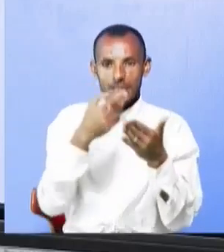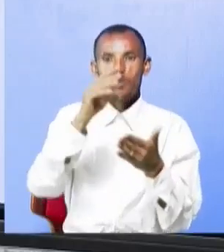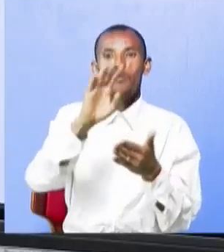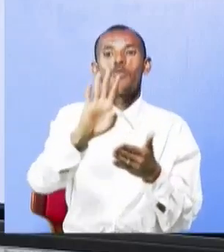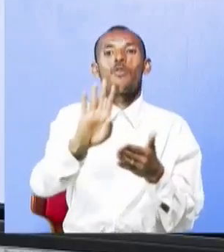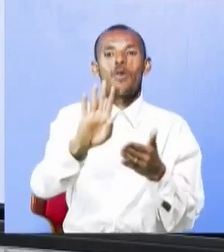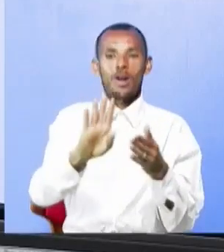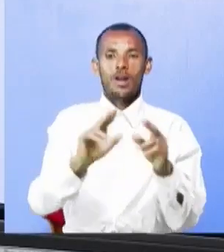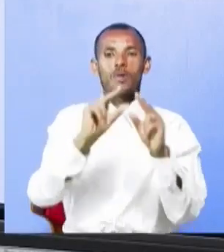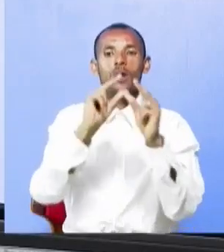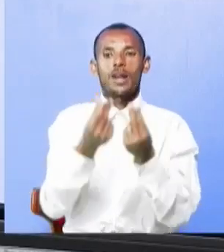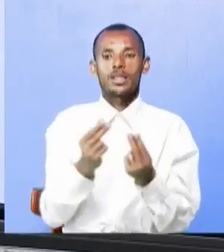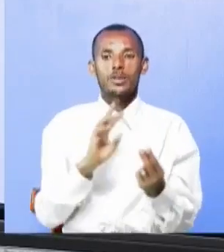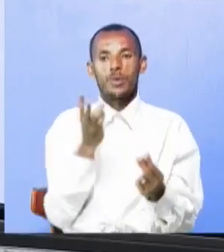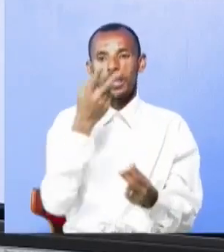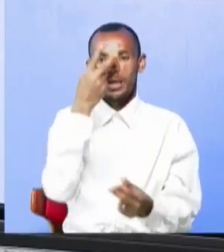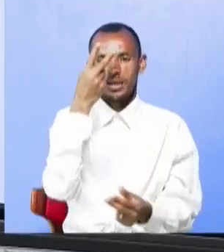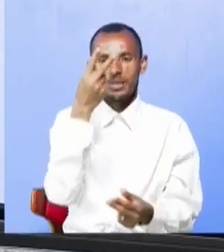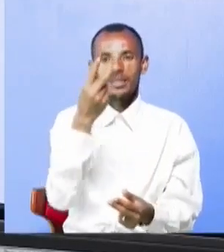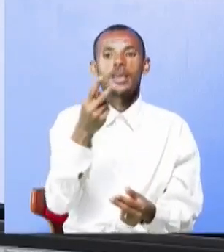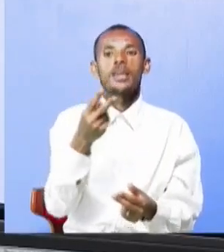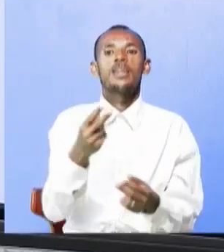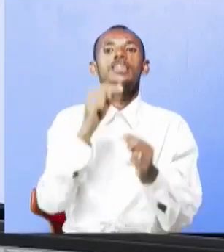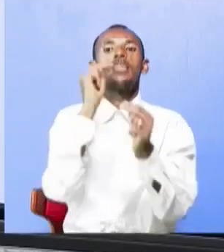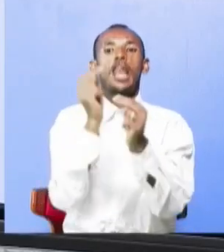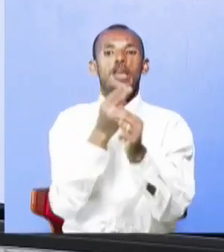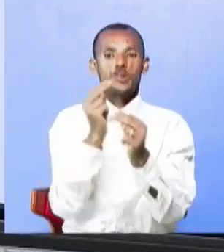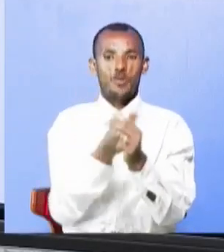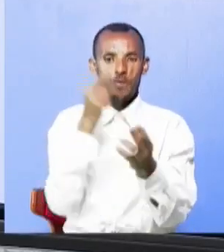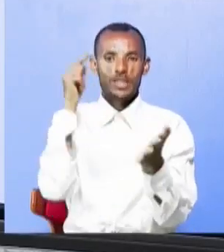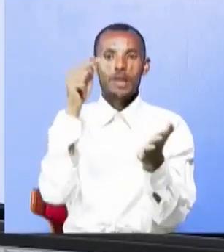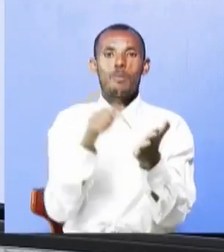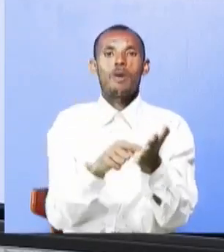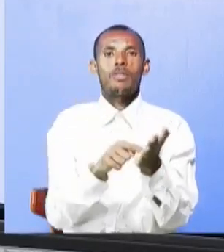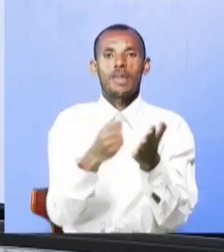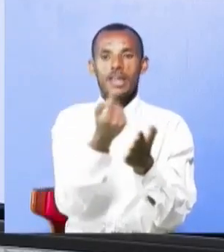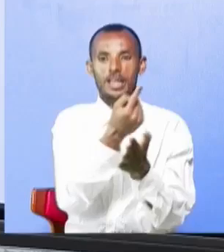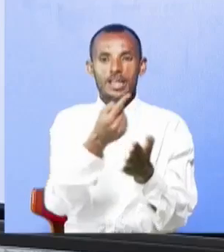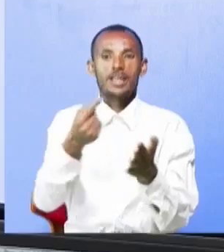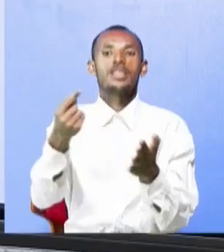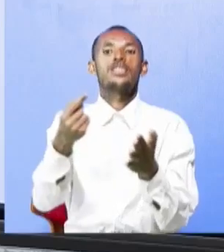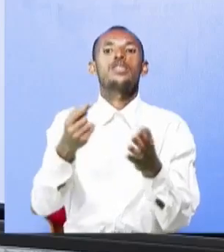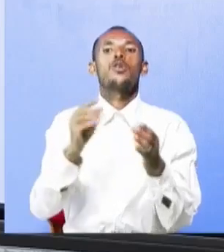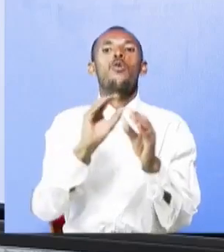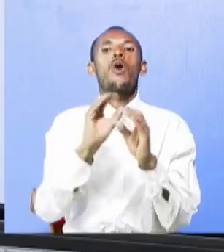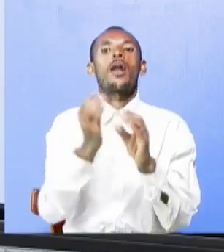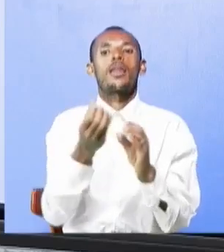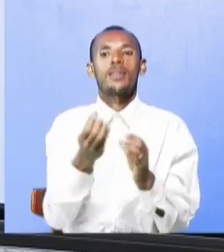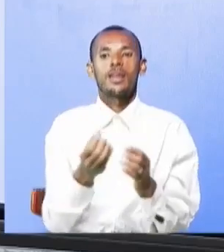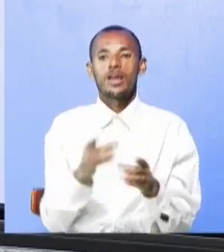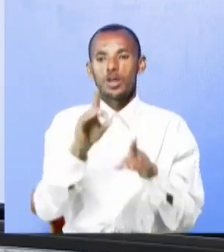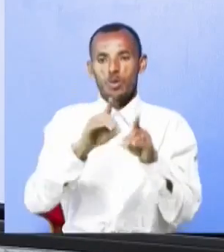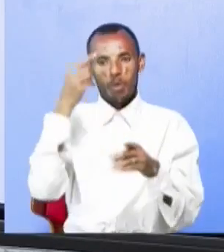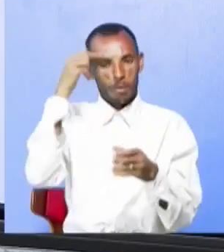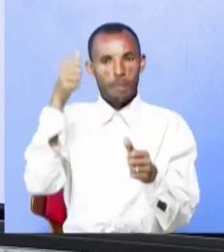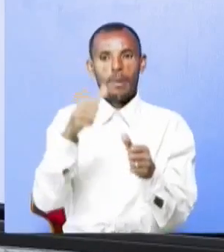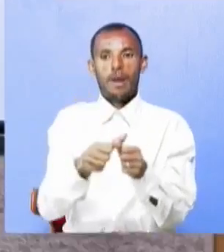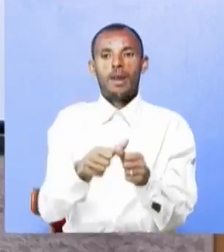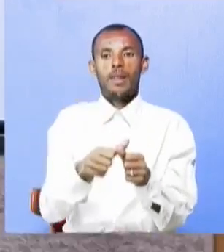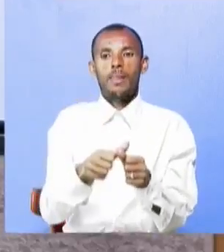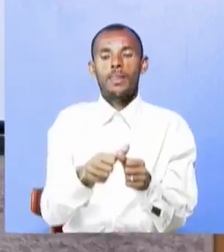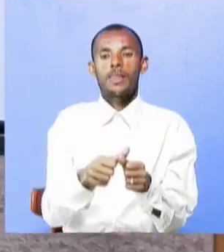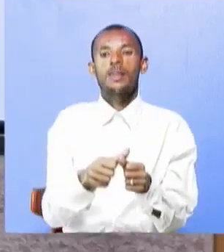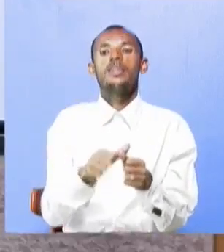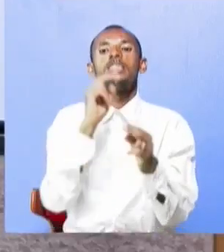we have also seen the nature of the points in each quadrant, okay? Do you remember